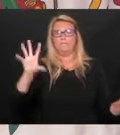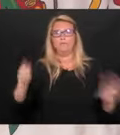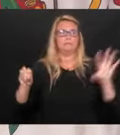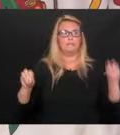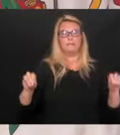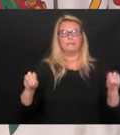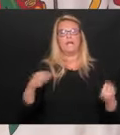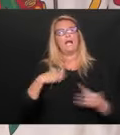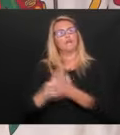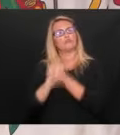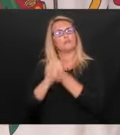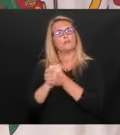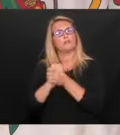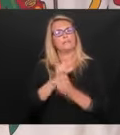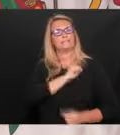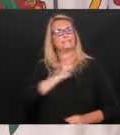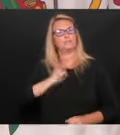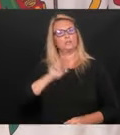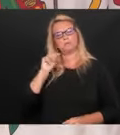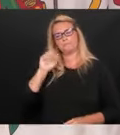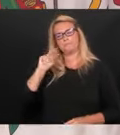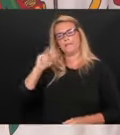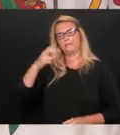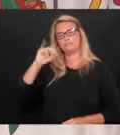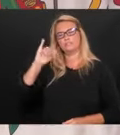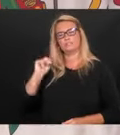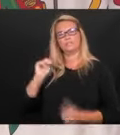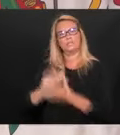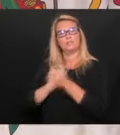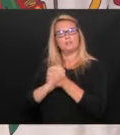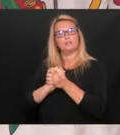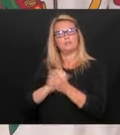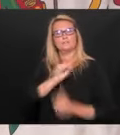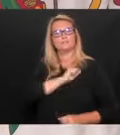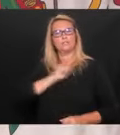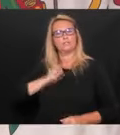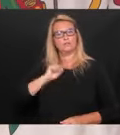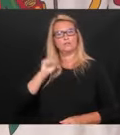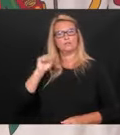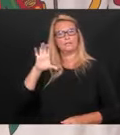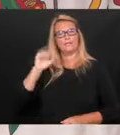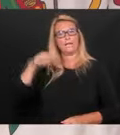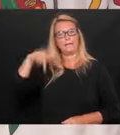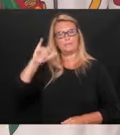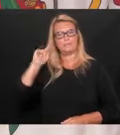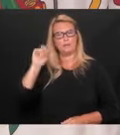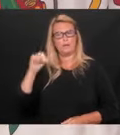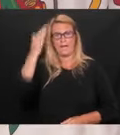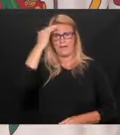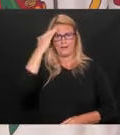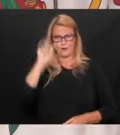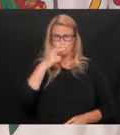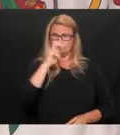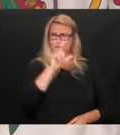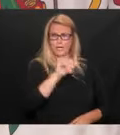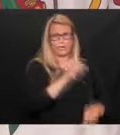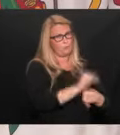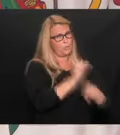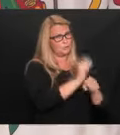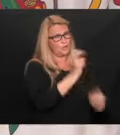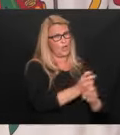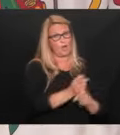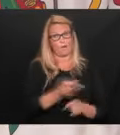Senator Manchin and Senator Capito, but, you know, I know that Shelley's worked super hard on this and everything, and I know Senator Manchin